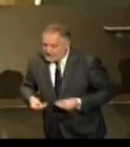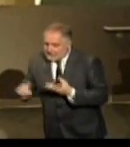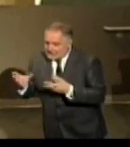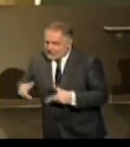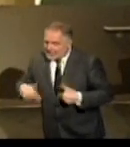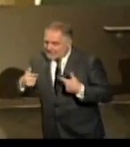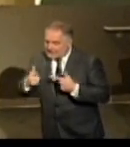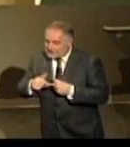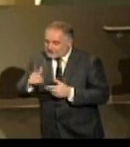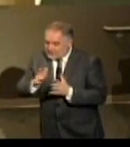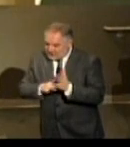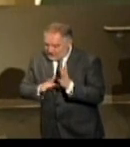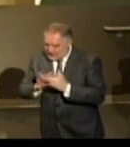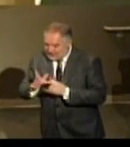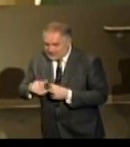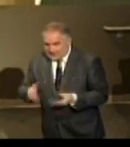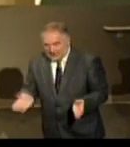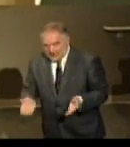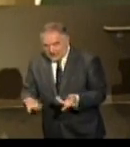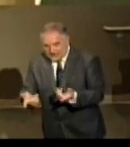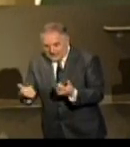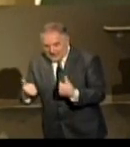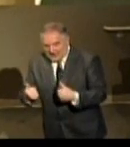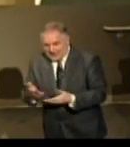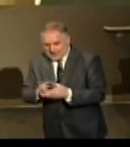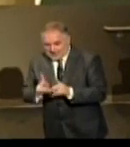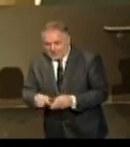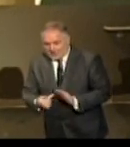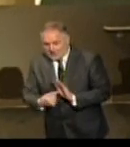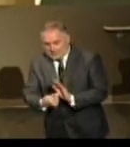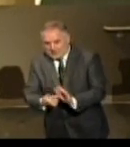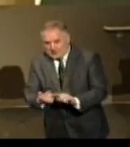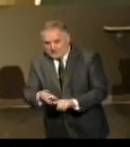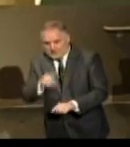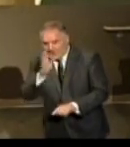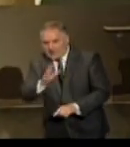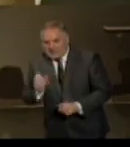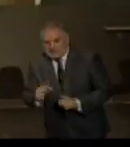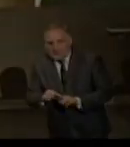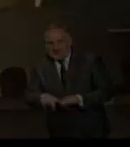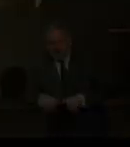this morning, I want to encourage you to come, and some will take God's word and show you how you can be saved, how you can know it.